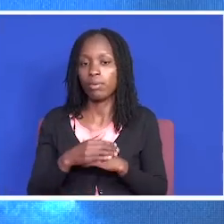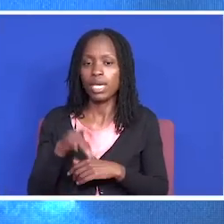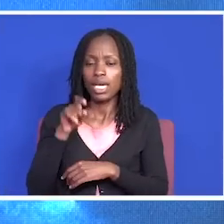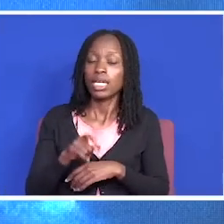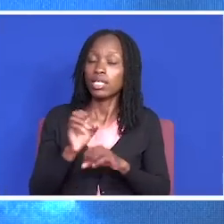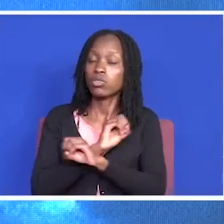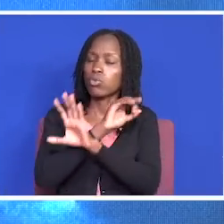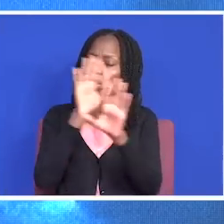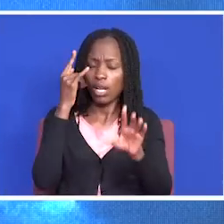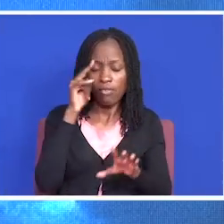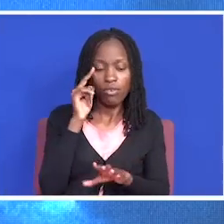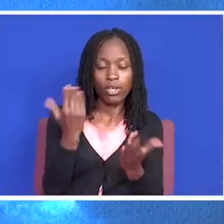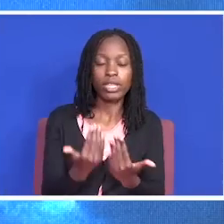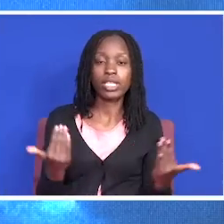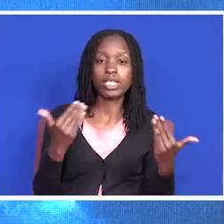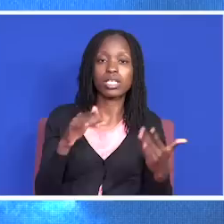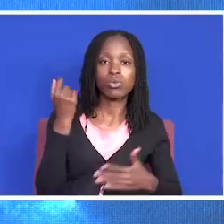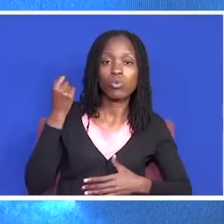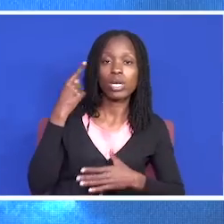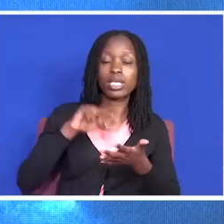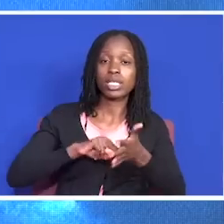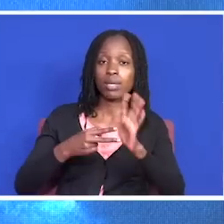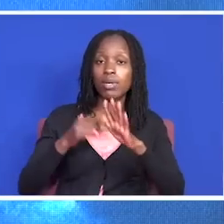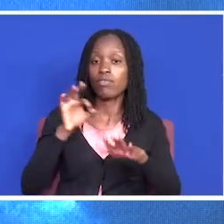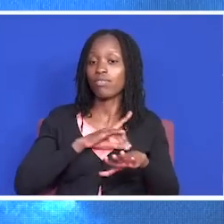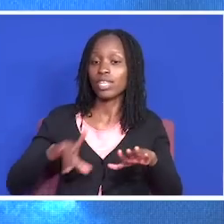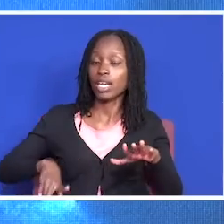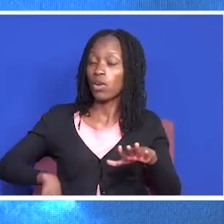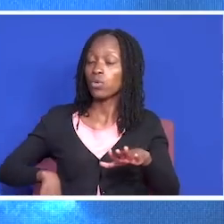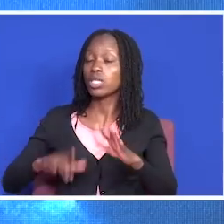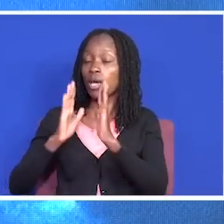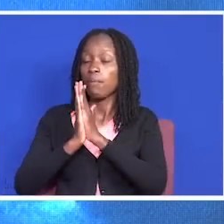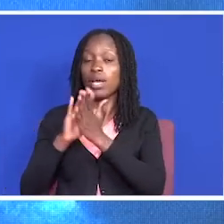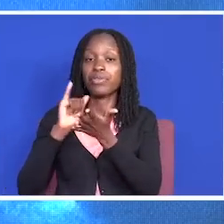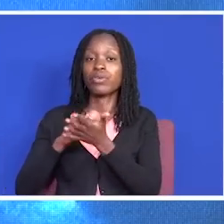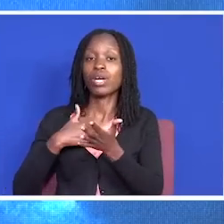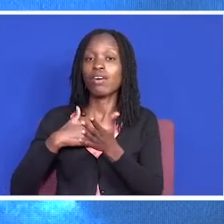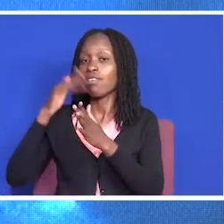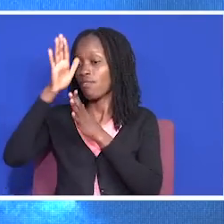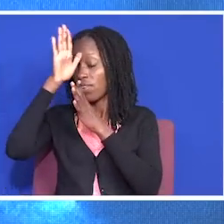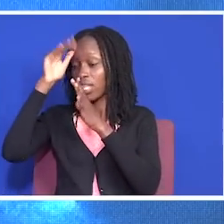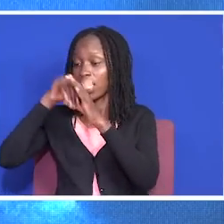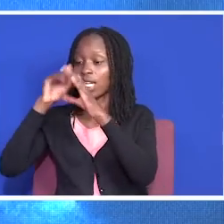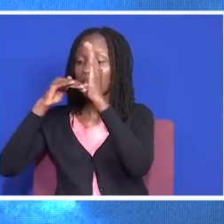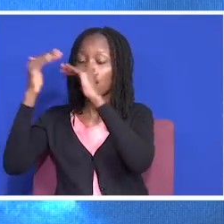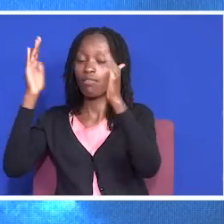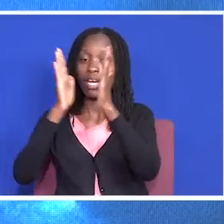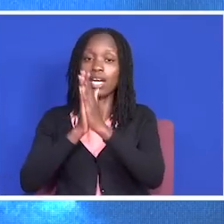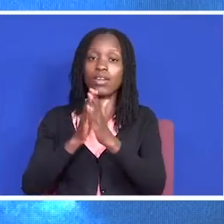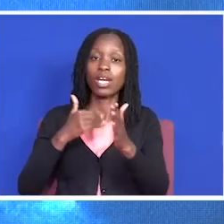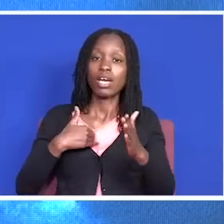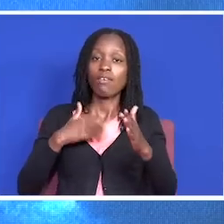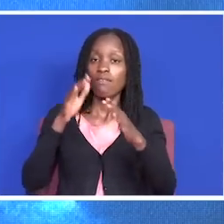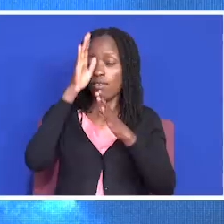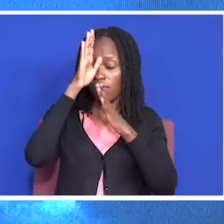that for him to understand the meaning of the Lord's Prayer, that there is a father in heaven and there is a father on